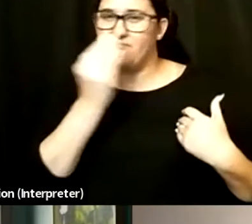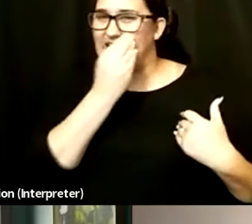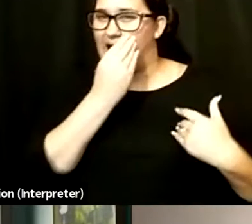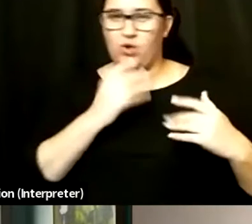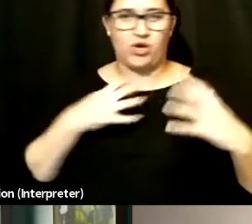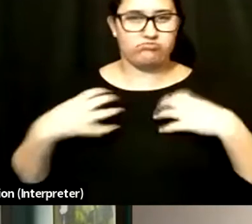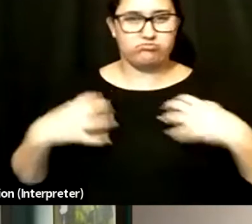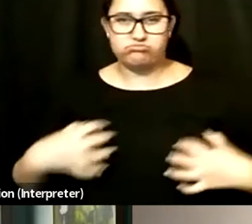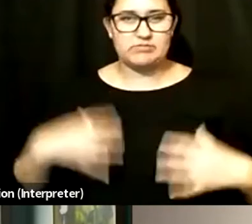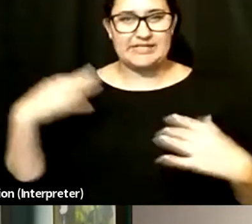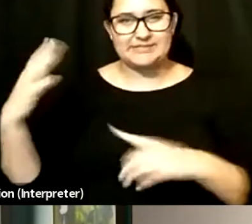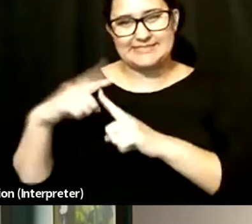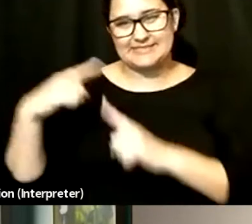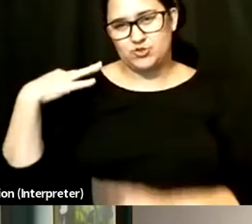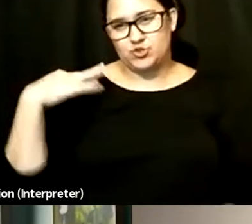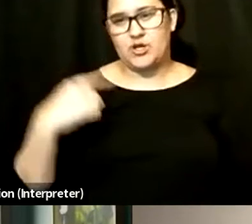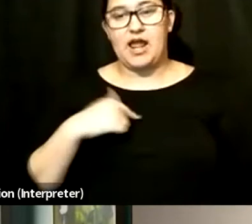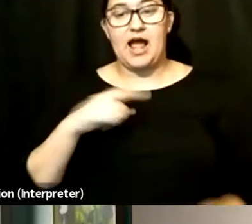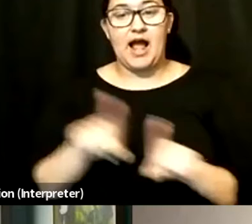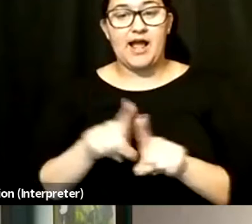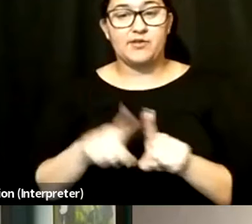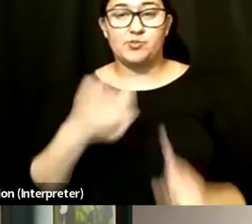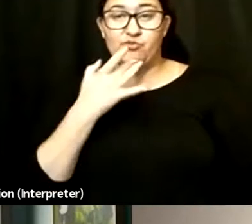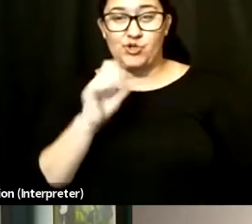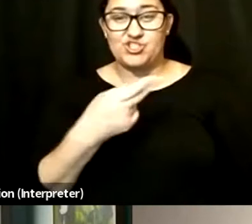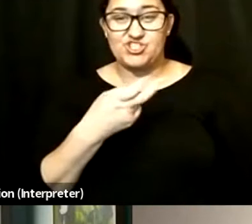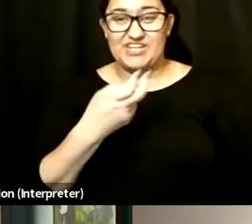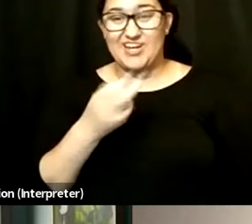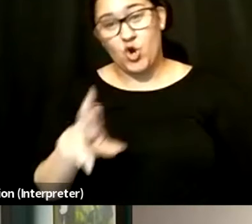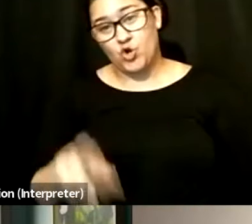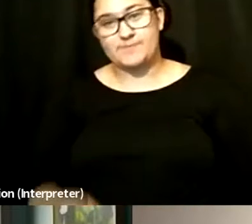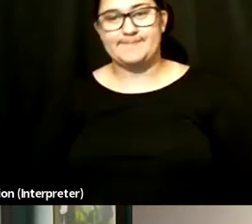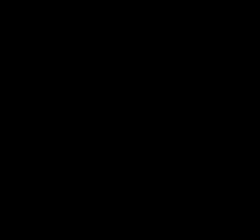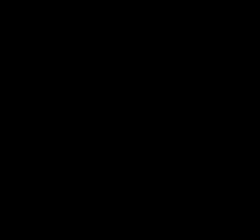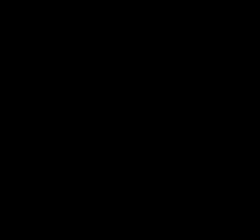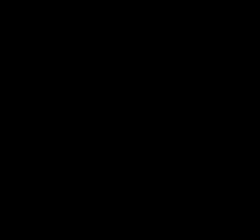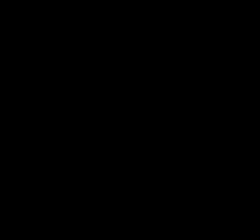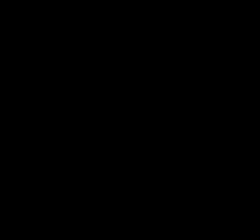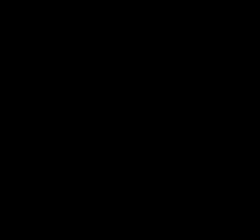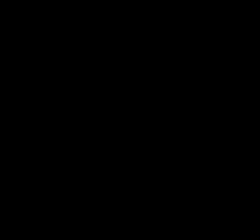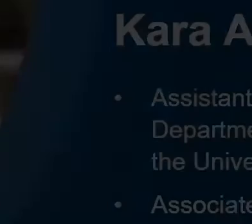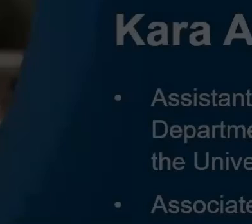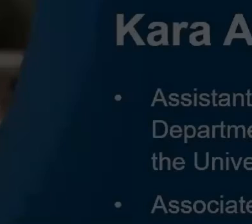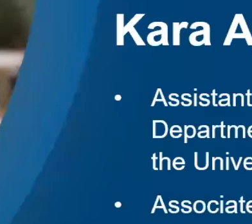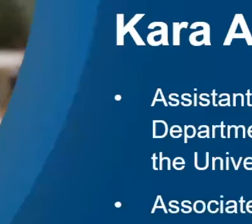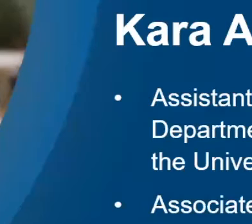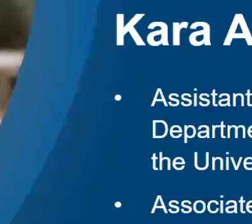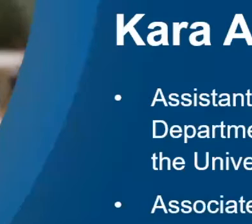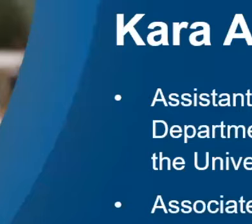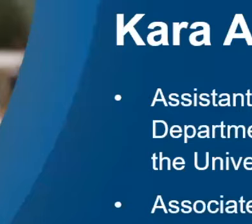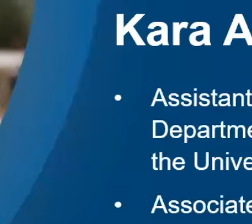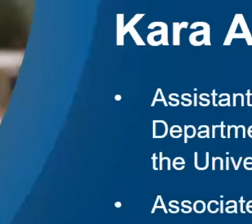blouse, and I go by she, her. Thank you all.